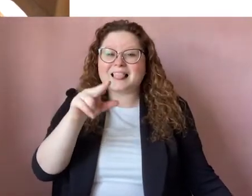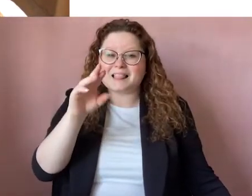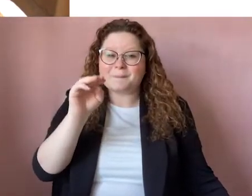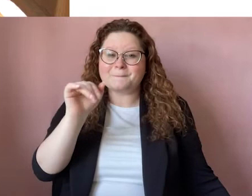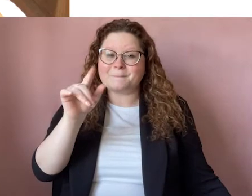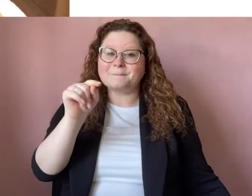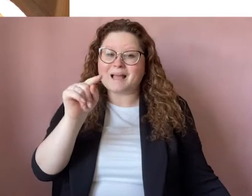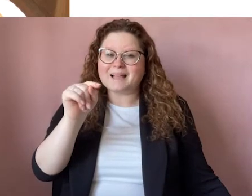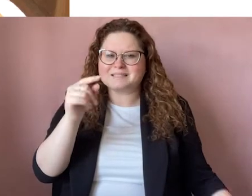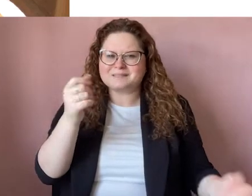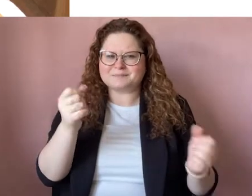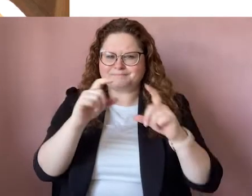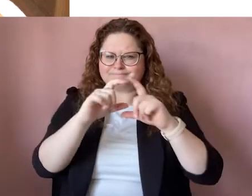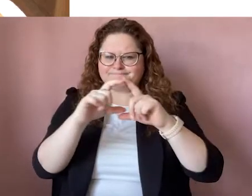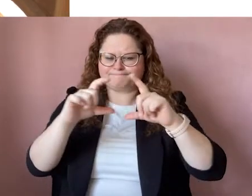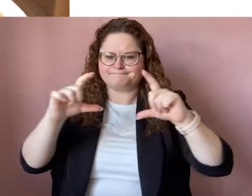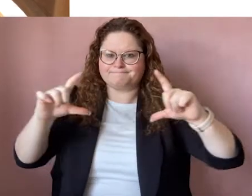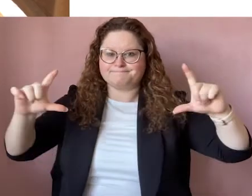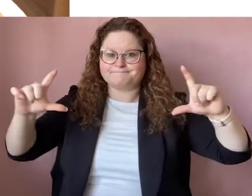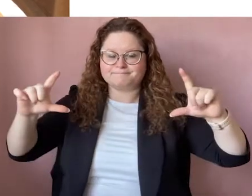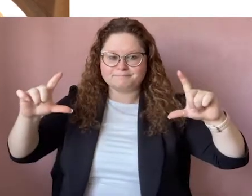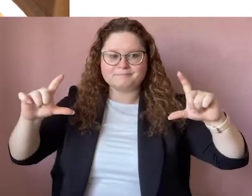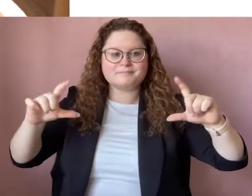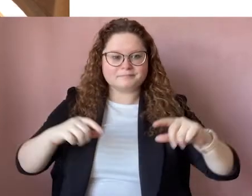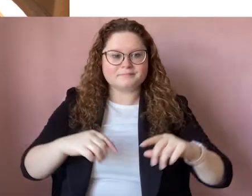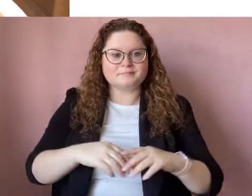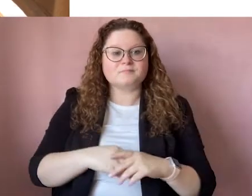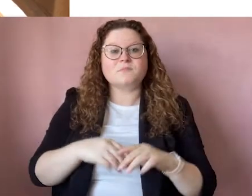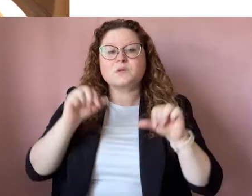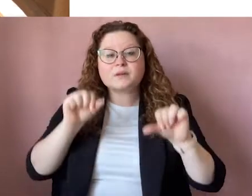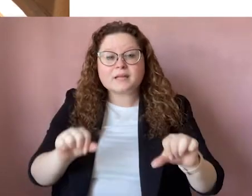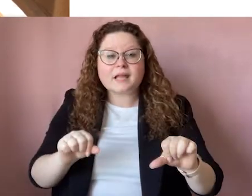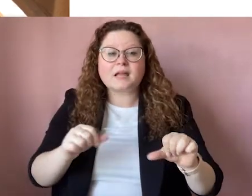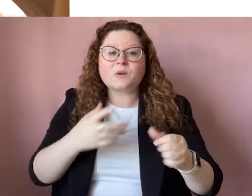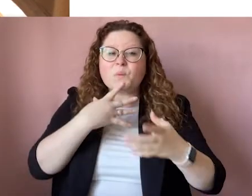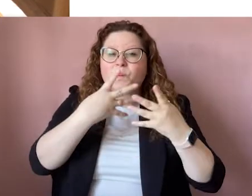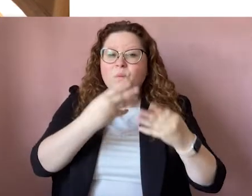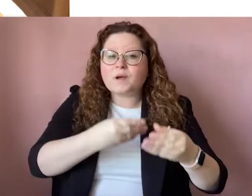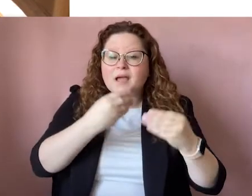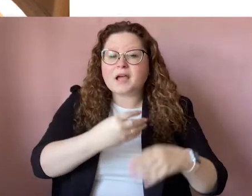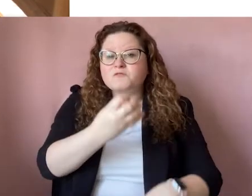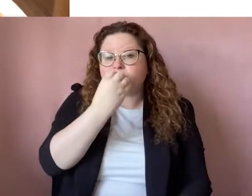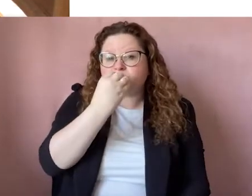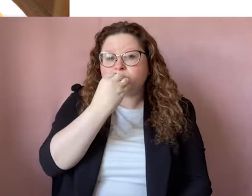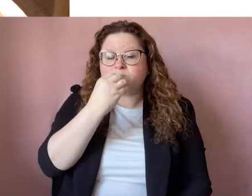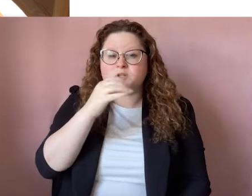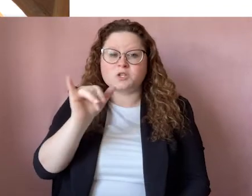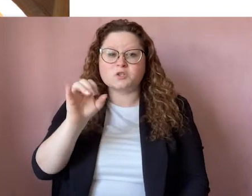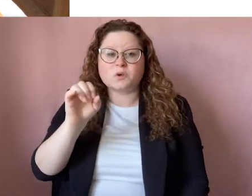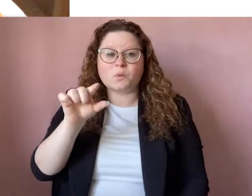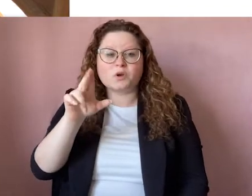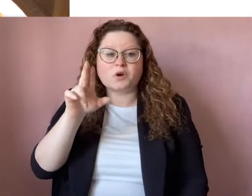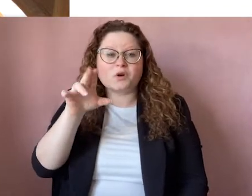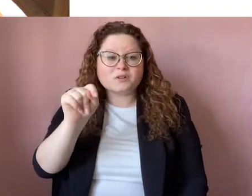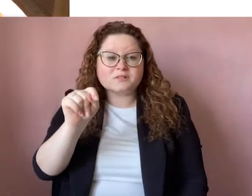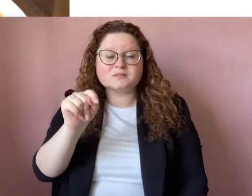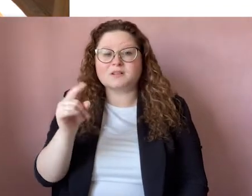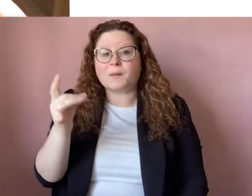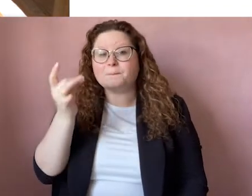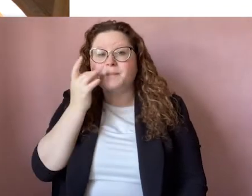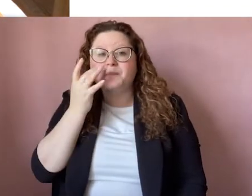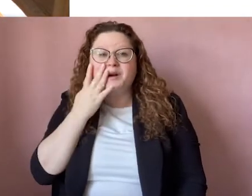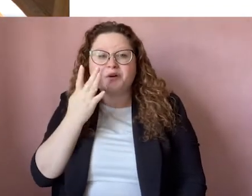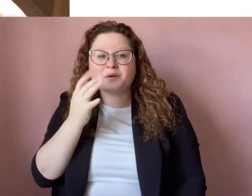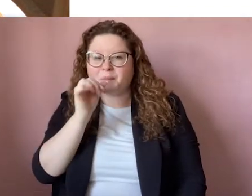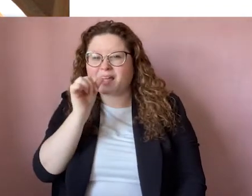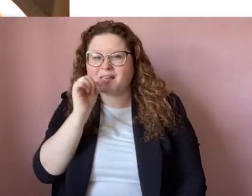and sizes. And what you do is pop some wet food or yogurt or peanut butter on it and just let